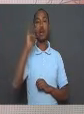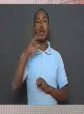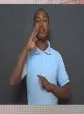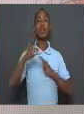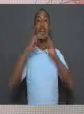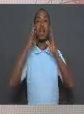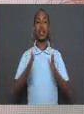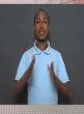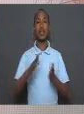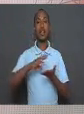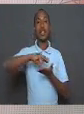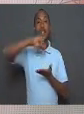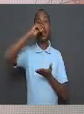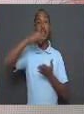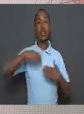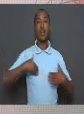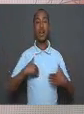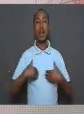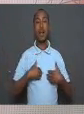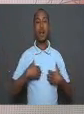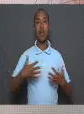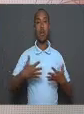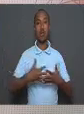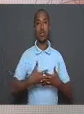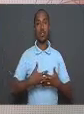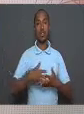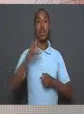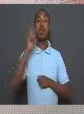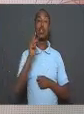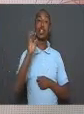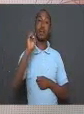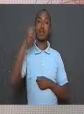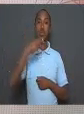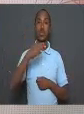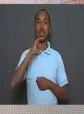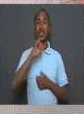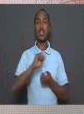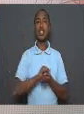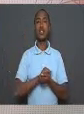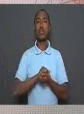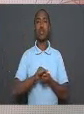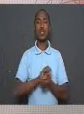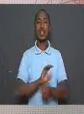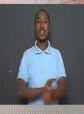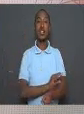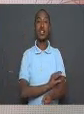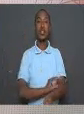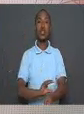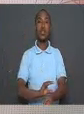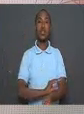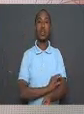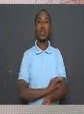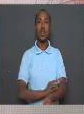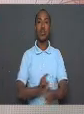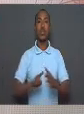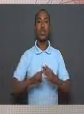purpose of studying animal composition. Potassium hydroxide dissolves tissues to